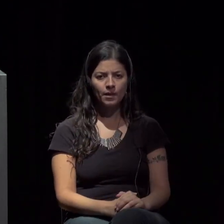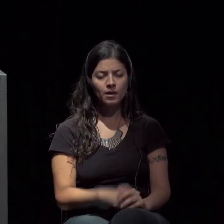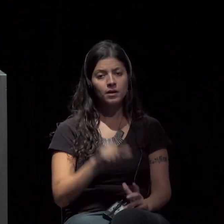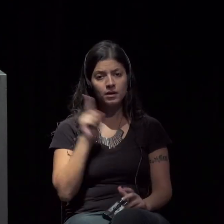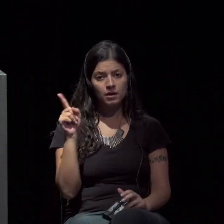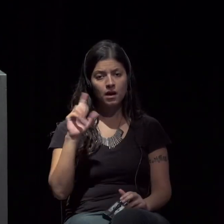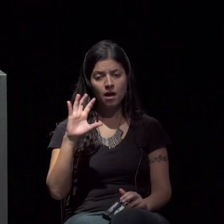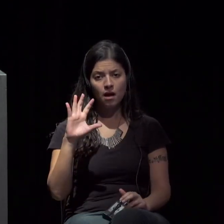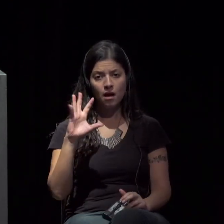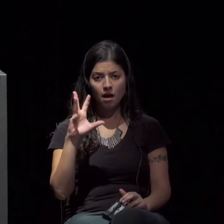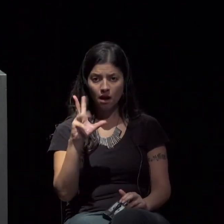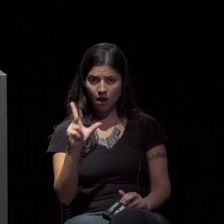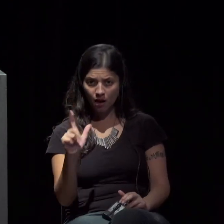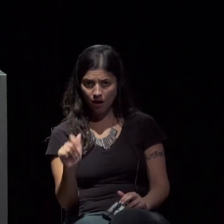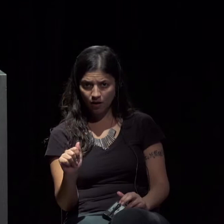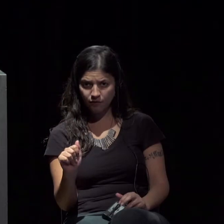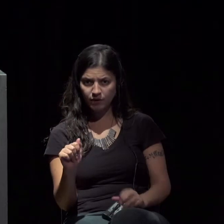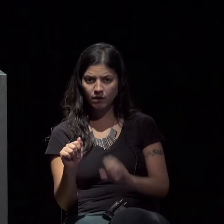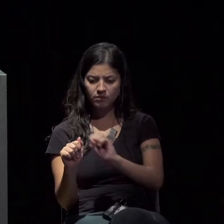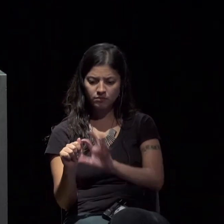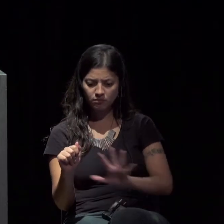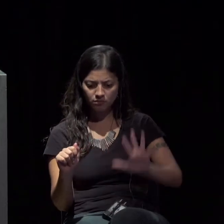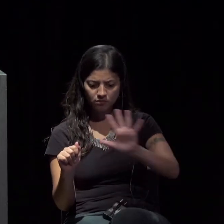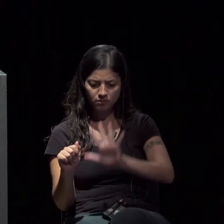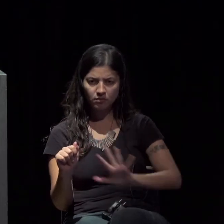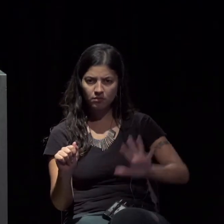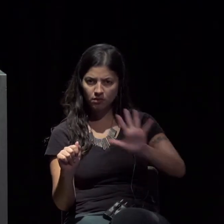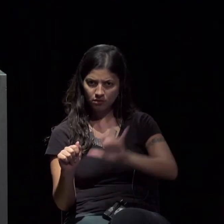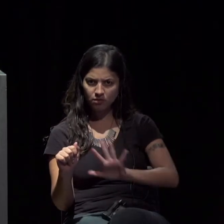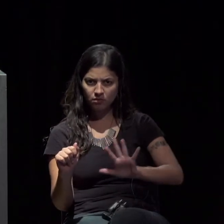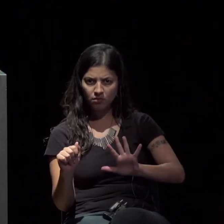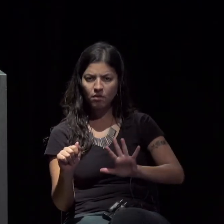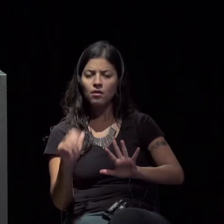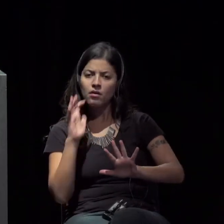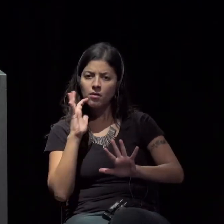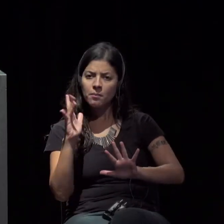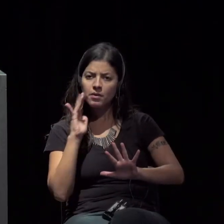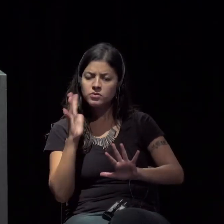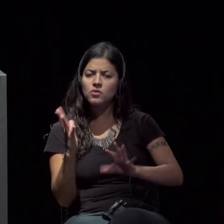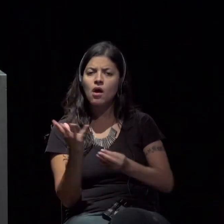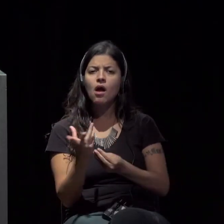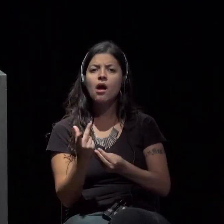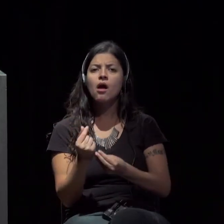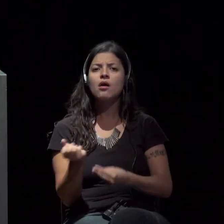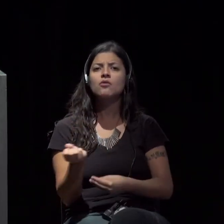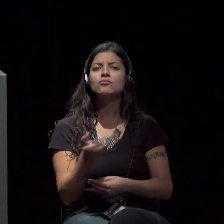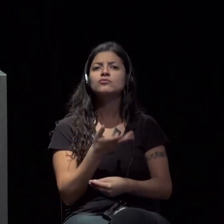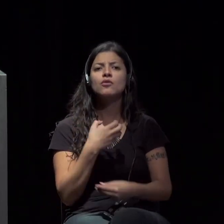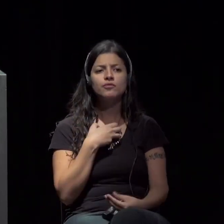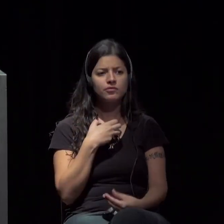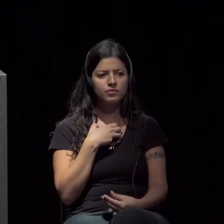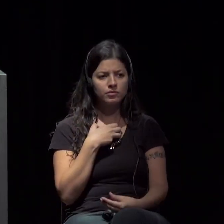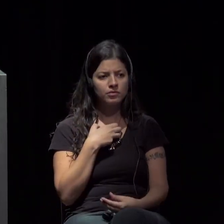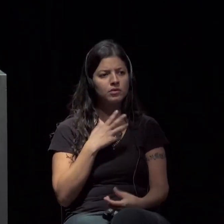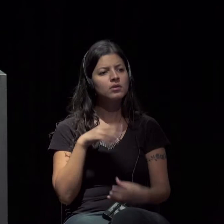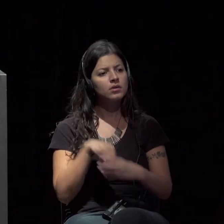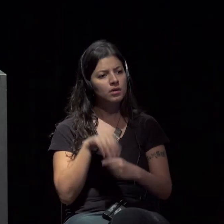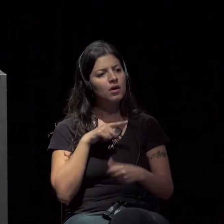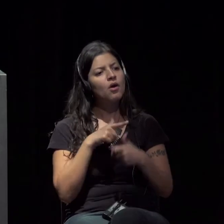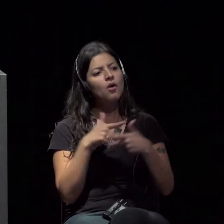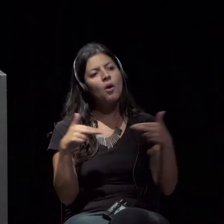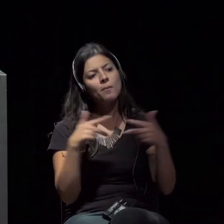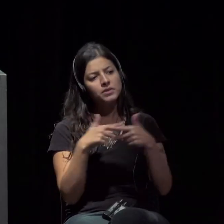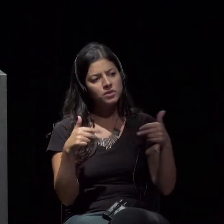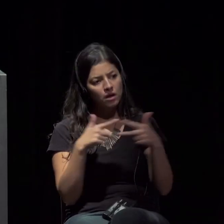new kind of kinetic and mobile sculpture and as cutting-edge relational objects. My task